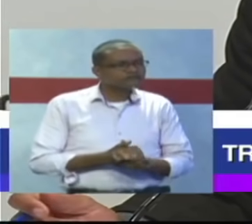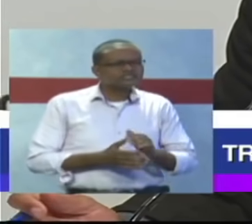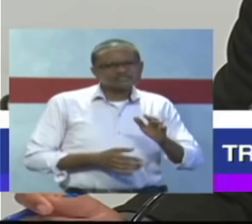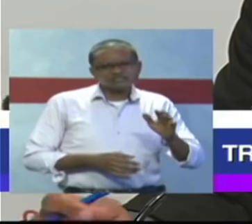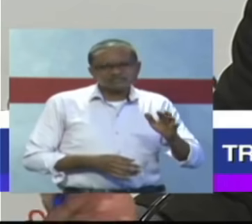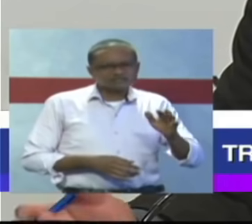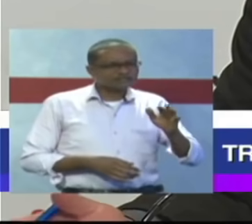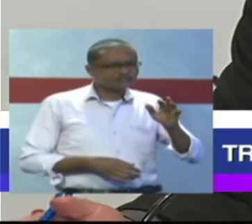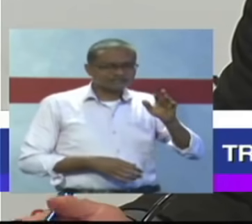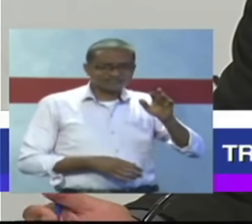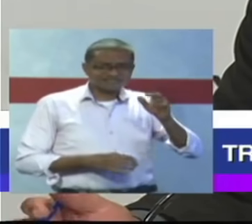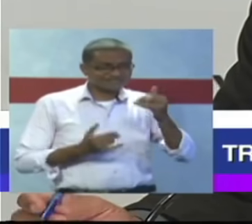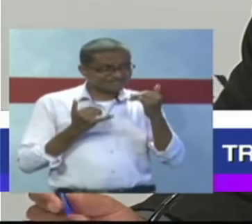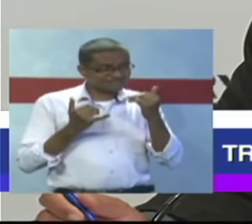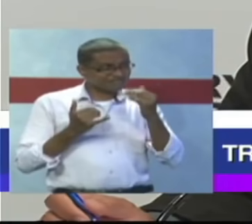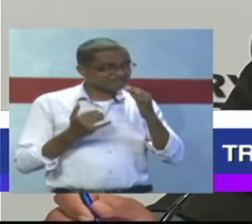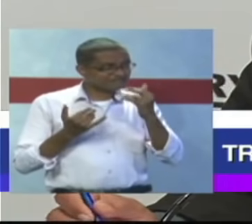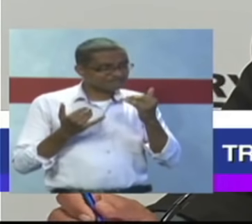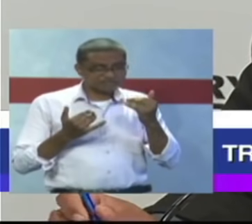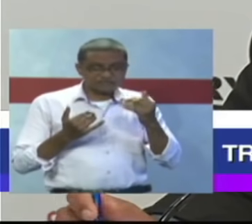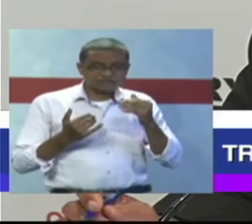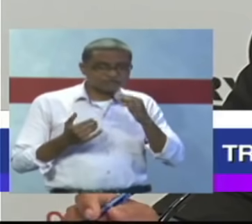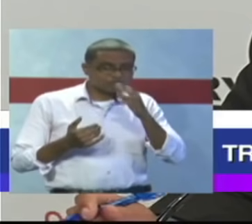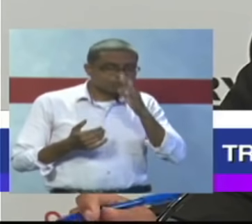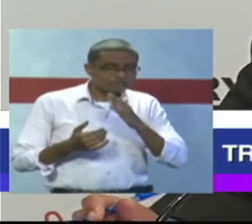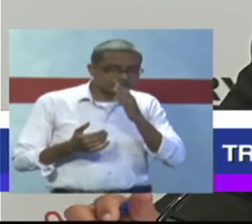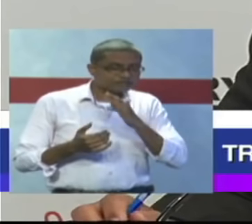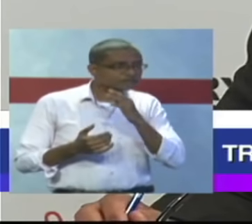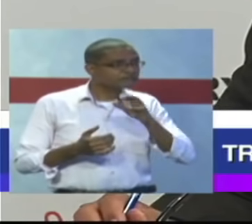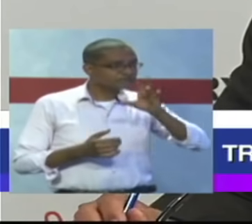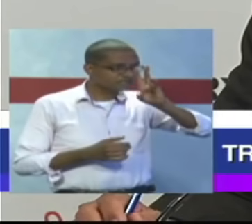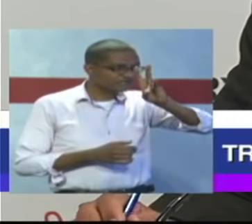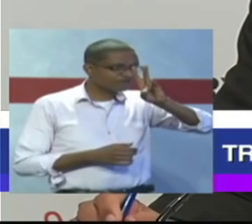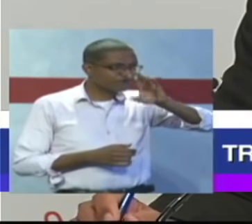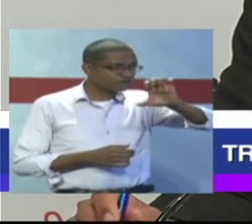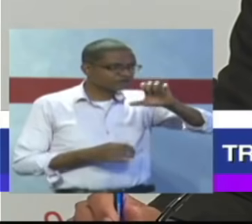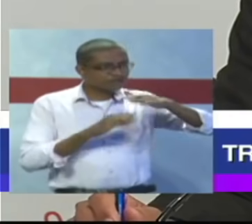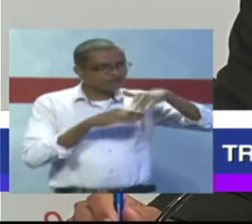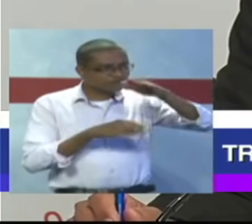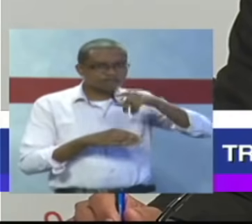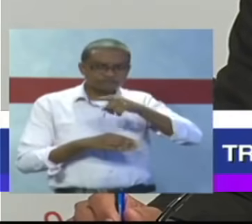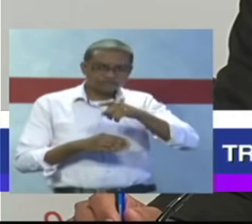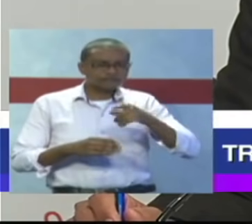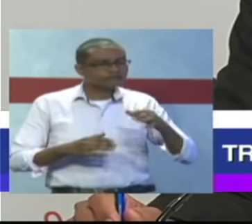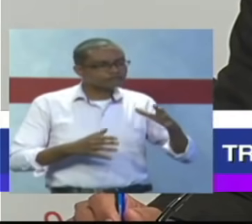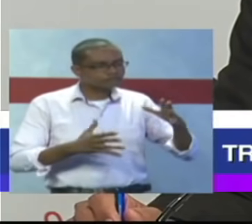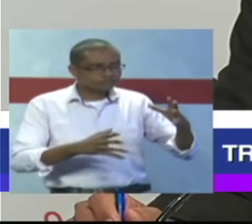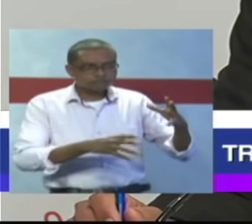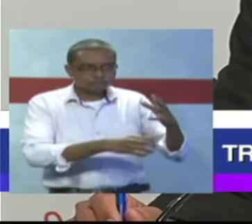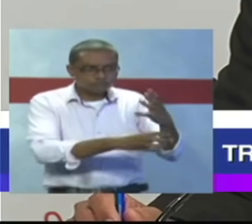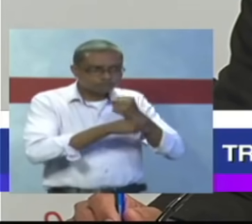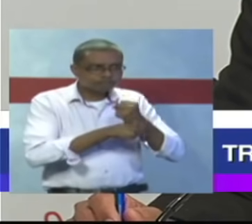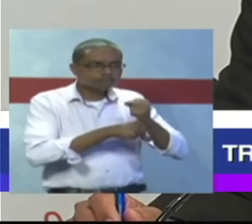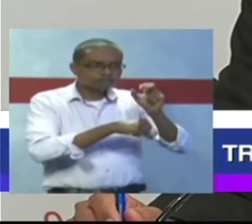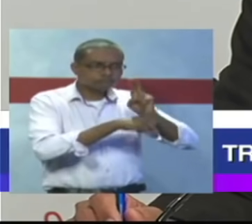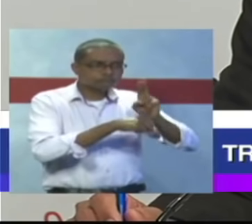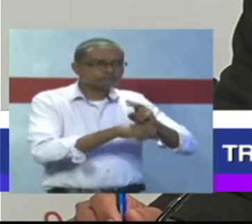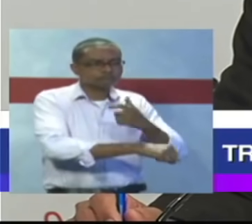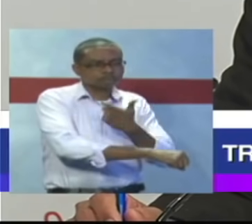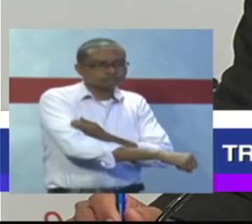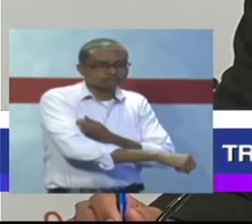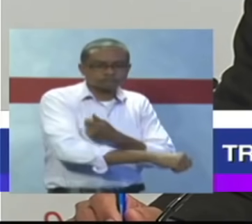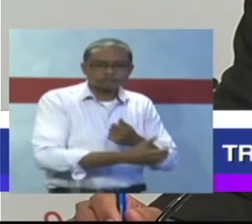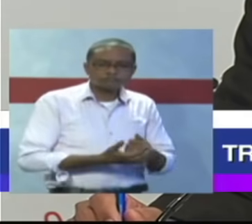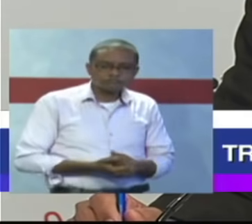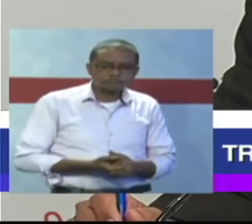over 714 persons would have availed themselves of the vaccines, and I say thanks to that. The other thing we don't have, however, is that I don't